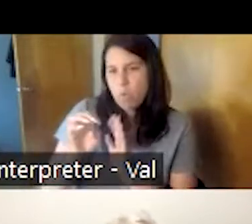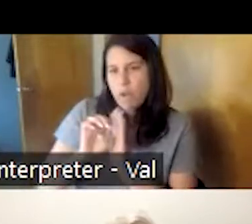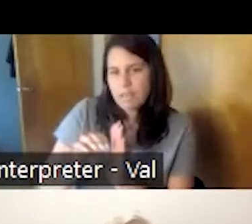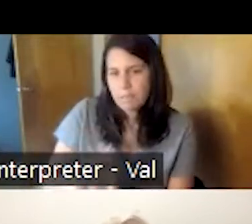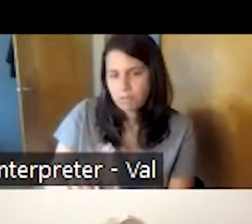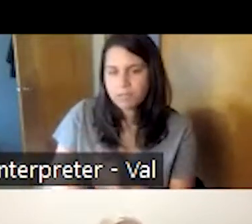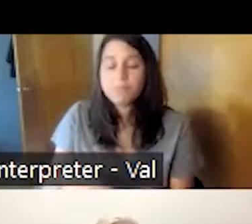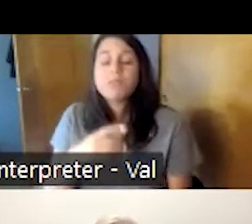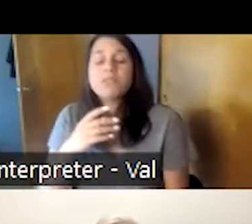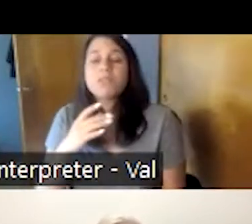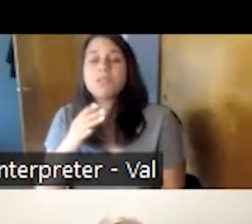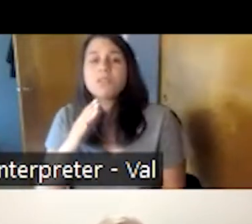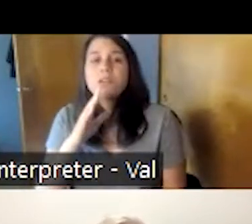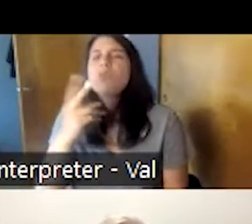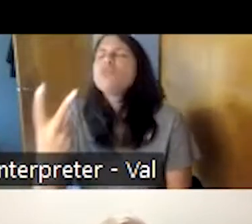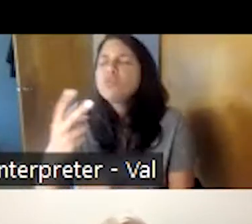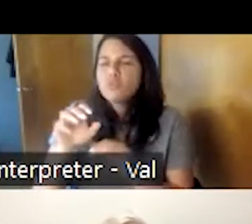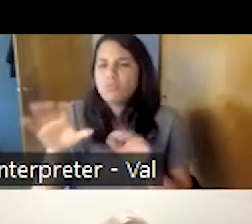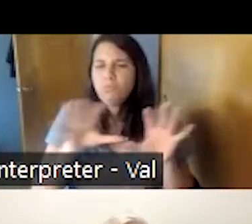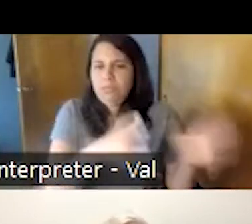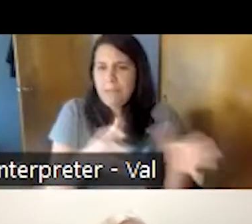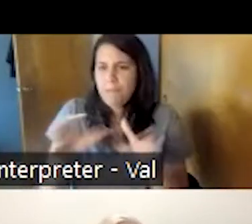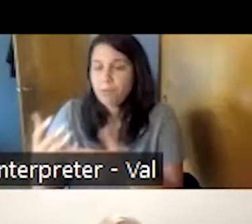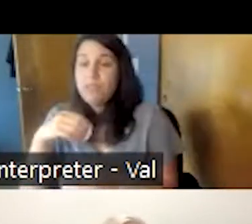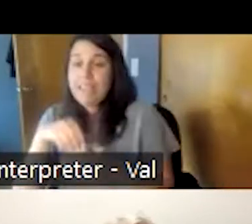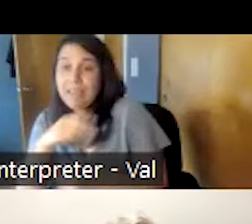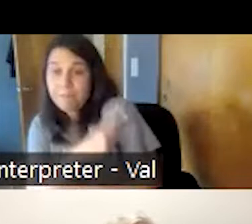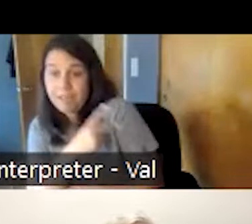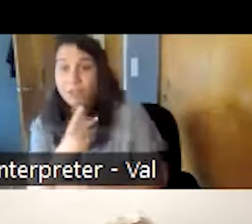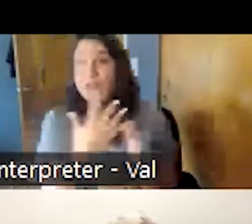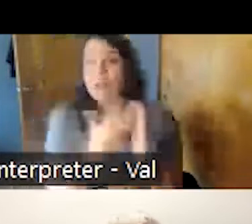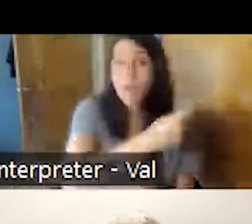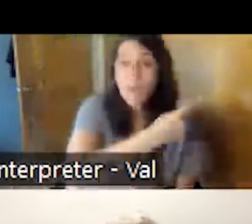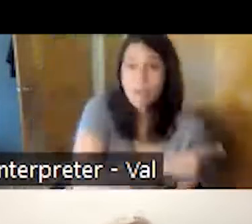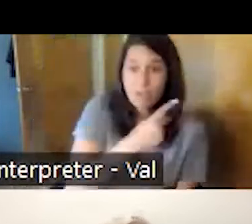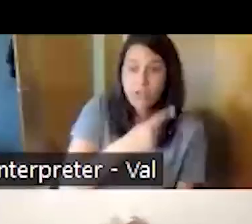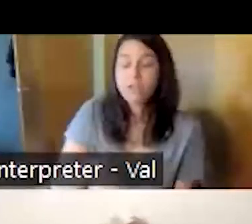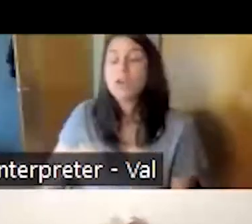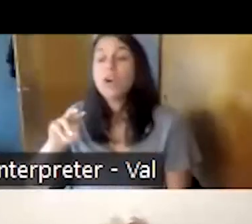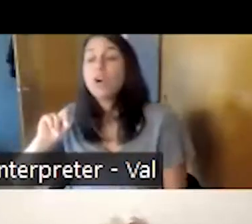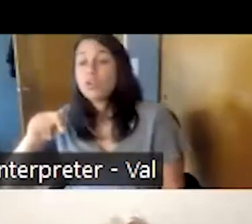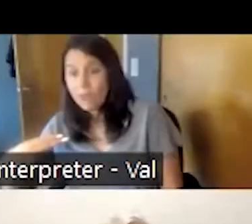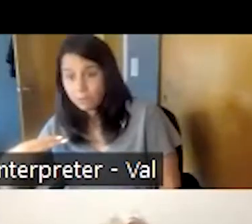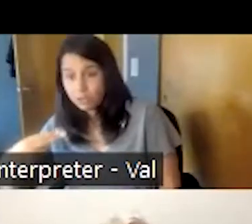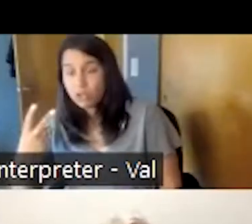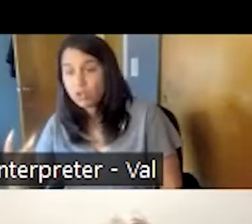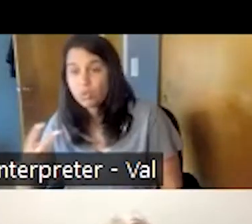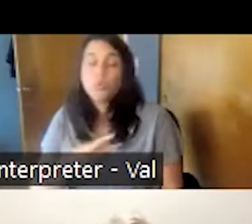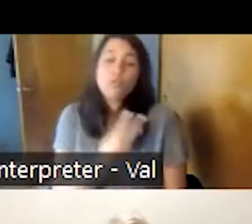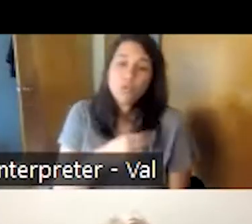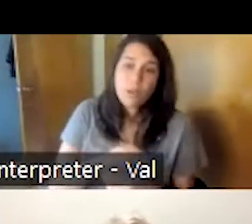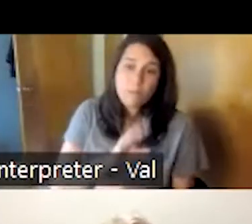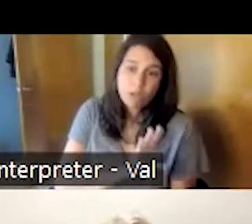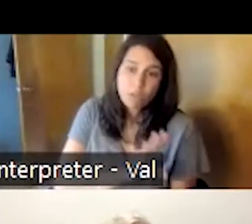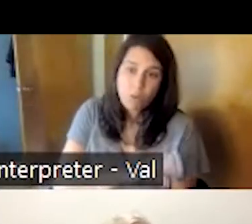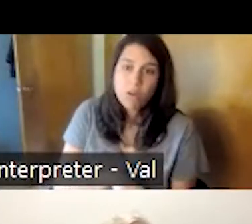inpatient samples and 2 outpatient samples, with 2 of the samples being in New Hampshire and 2 of them being in Baltimore. And you can